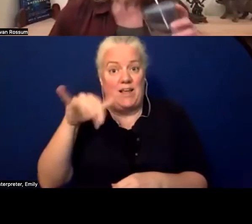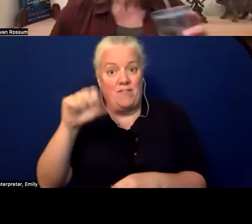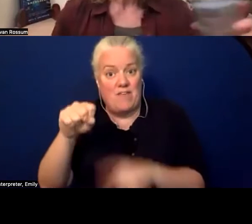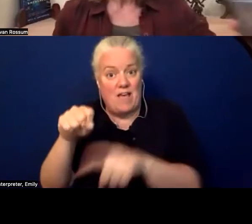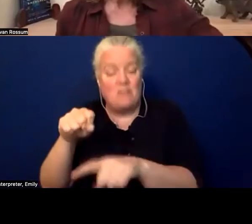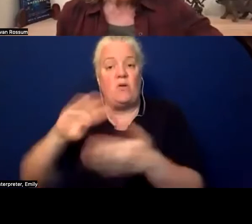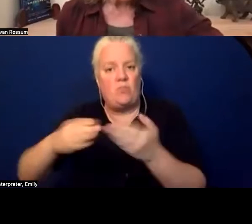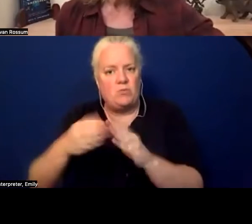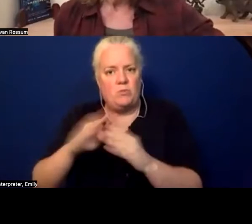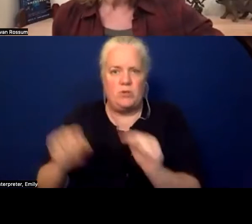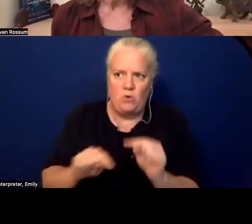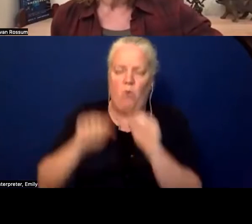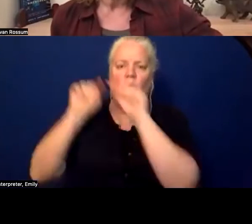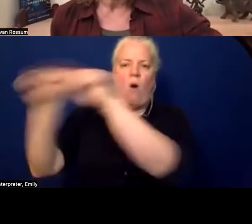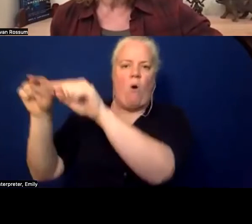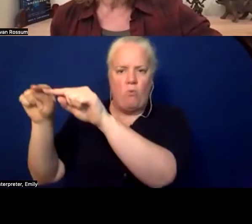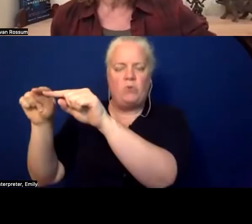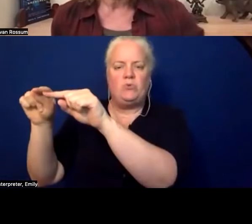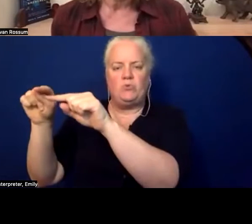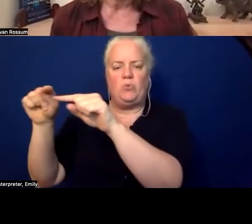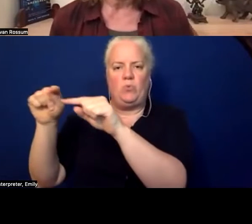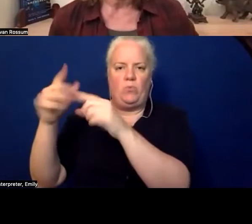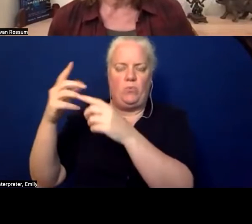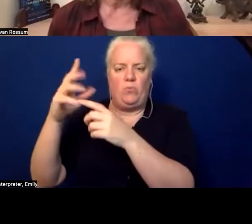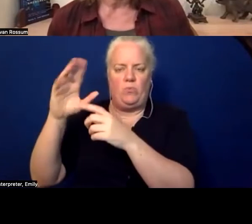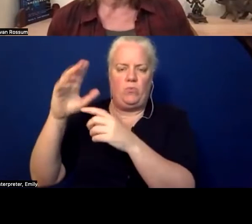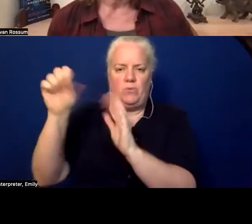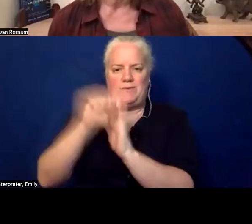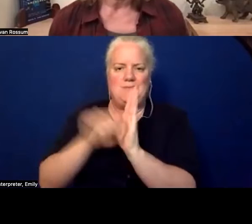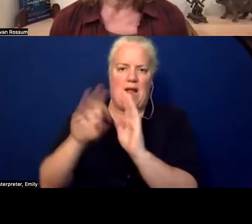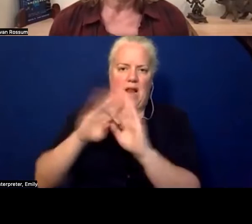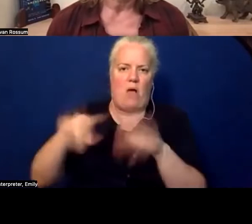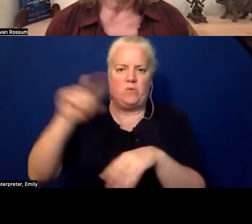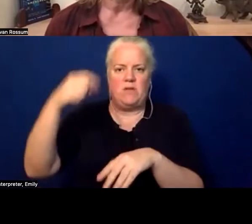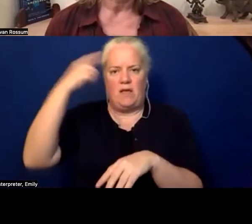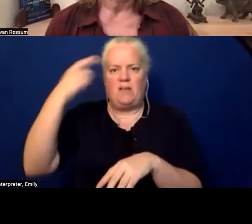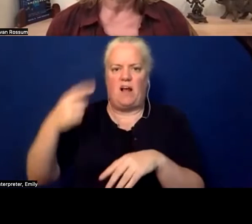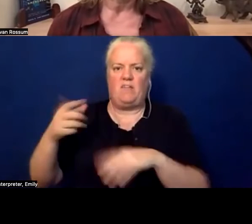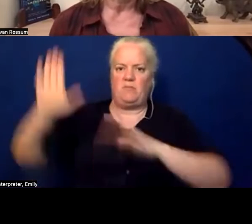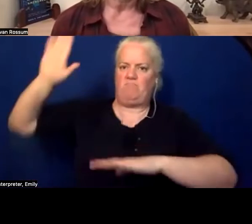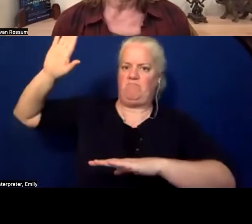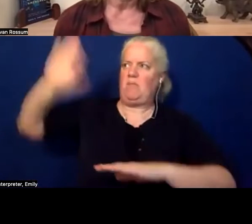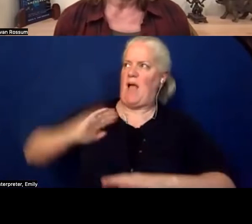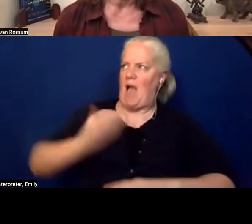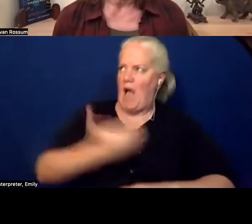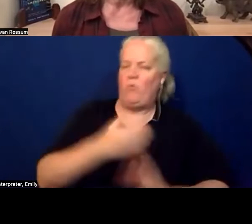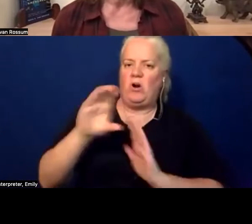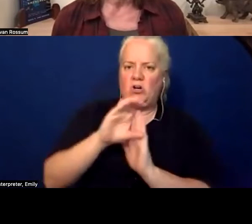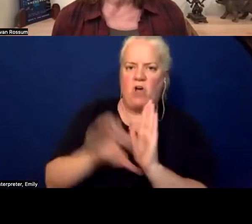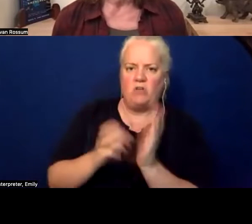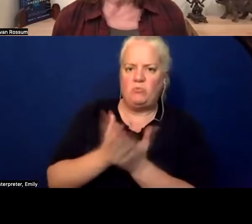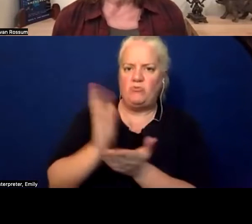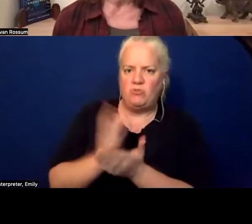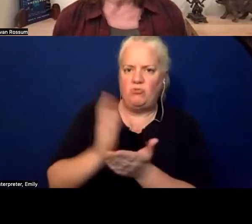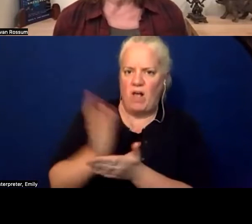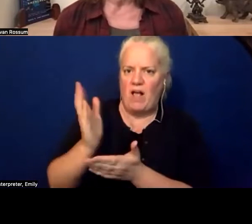masse at the hearings and say, our constitutional rights are at stake here. You, decision maker, whether